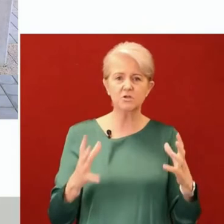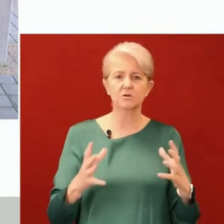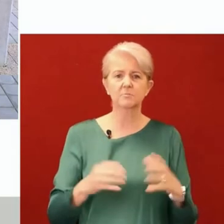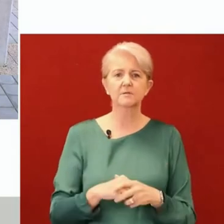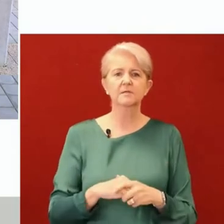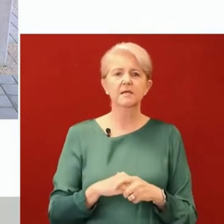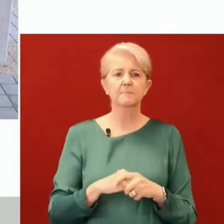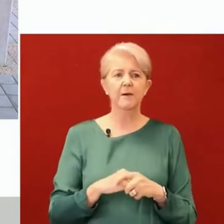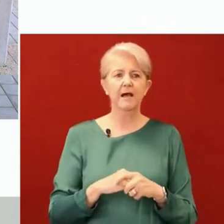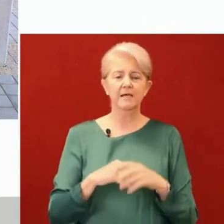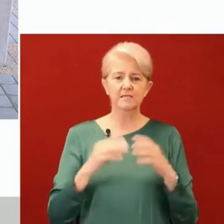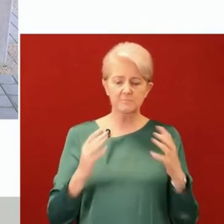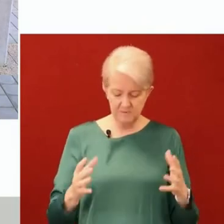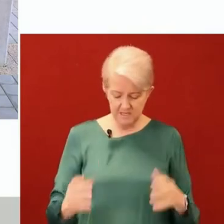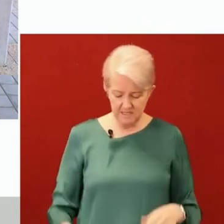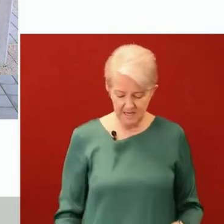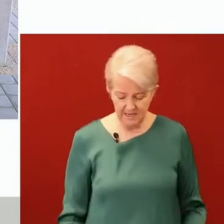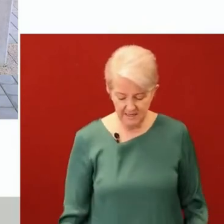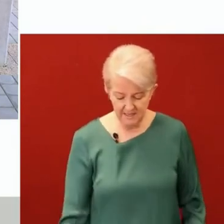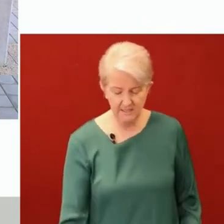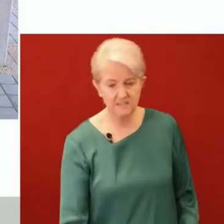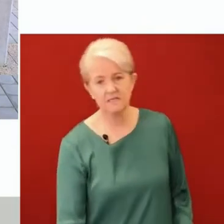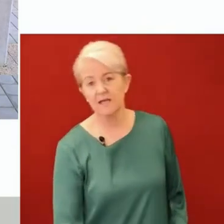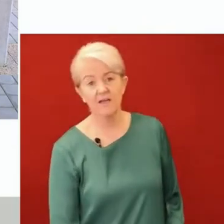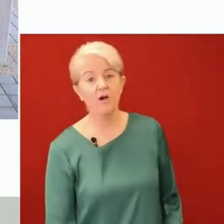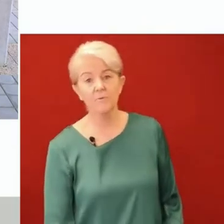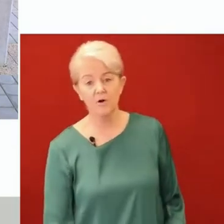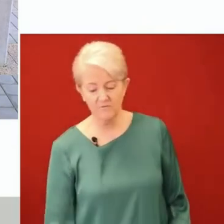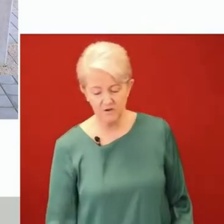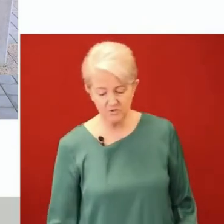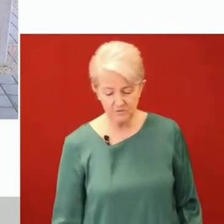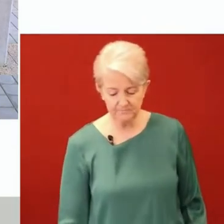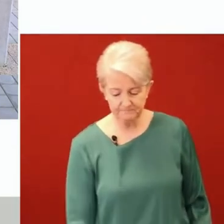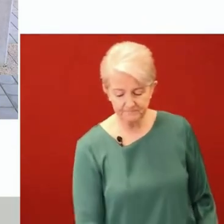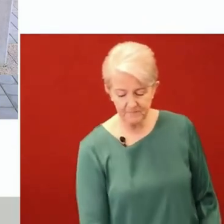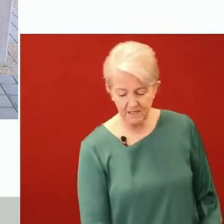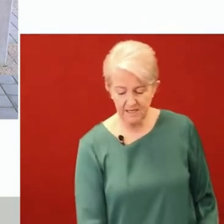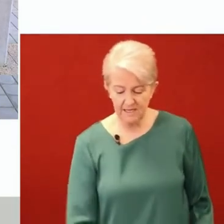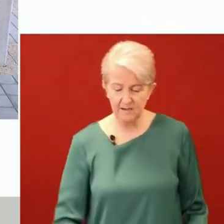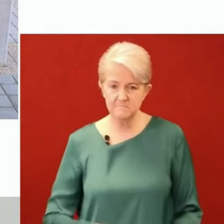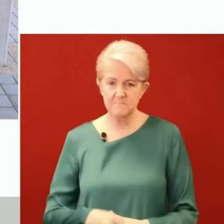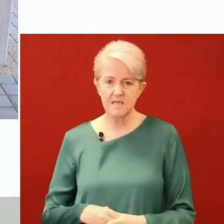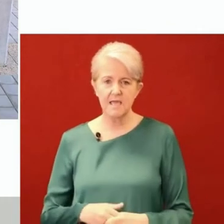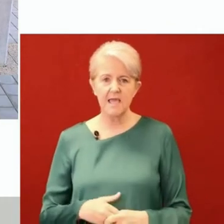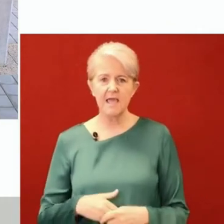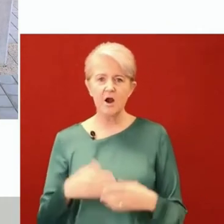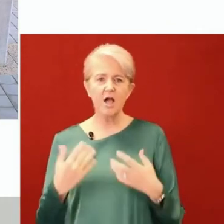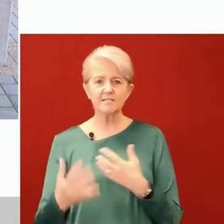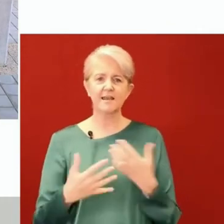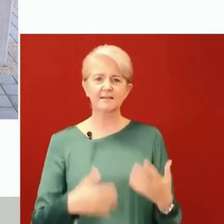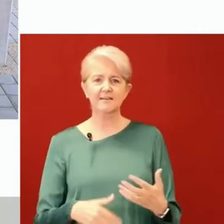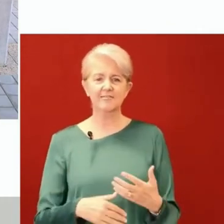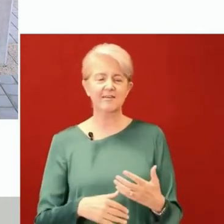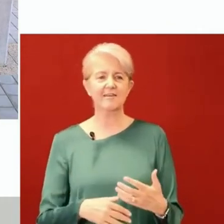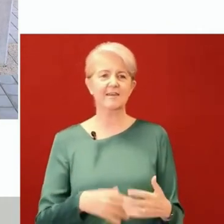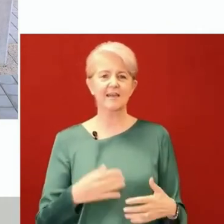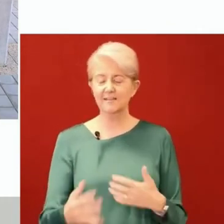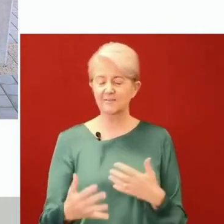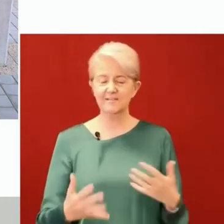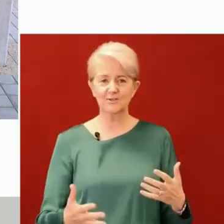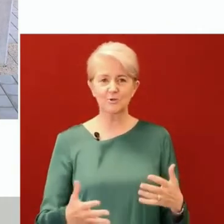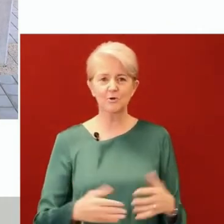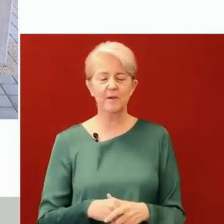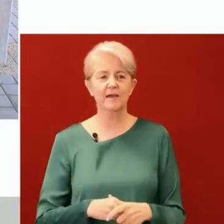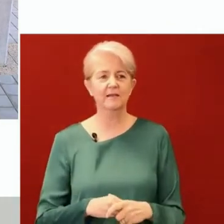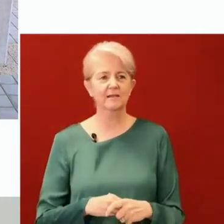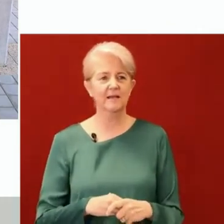big job, but it is a big and it is a high profile job. And I stand here thinking, even